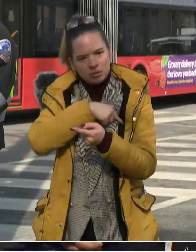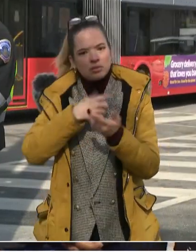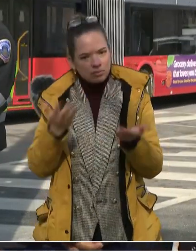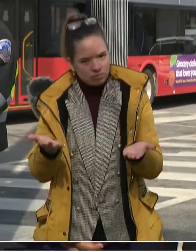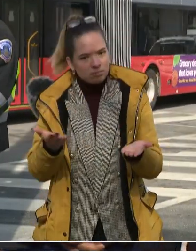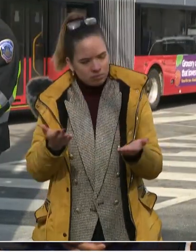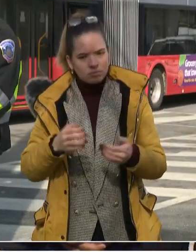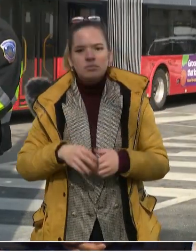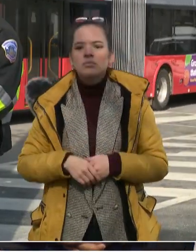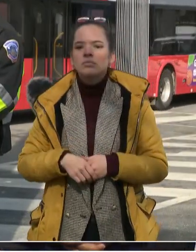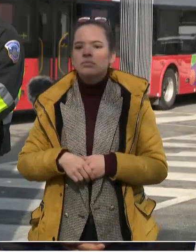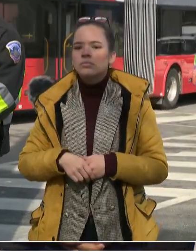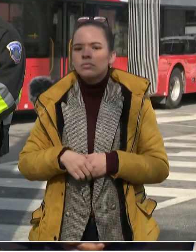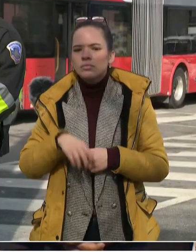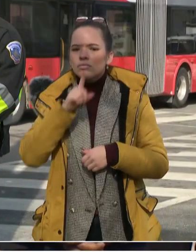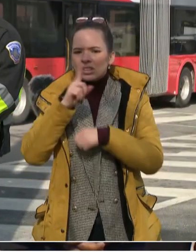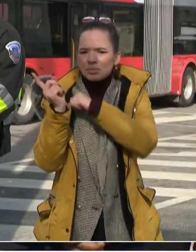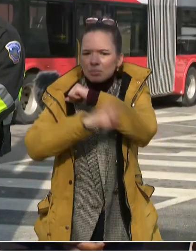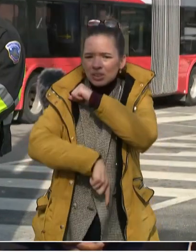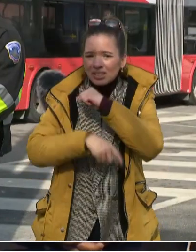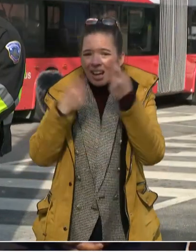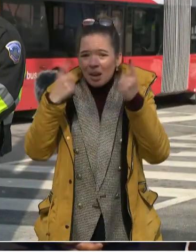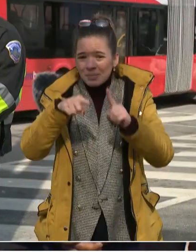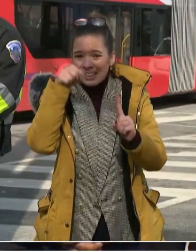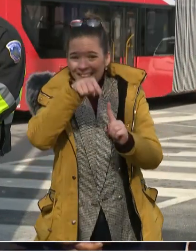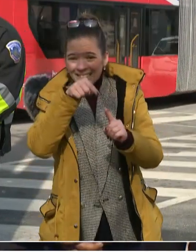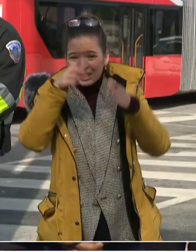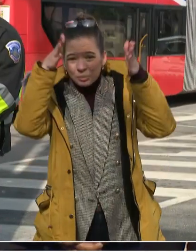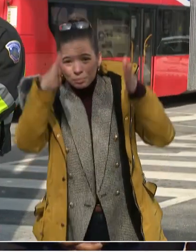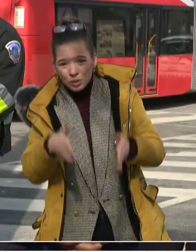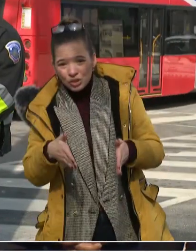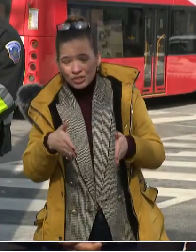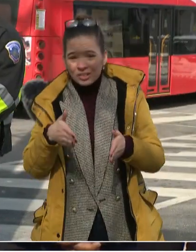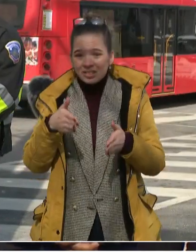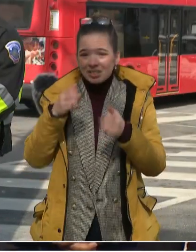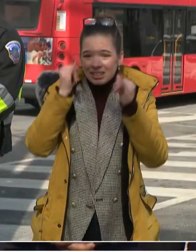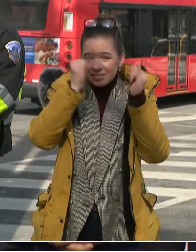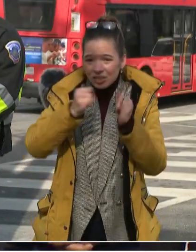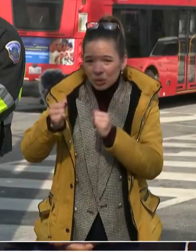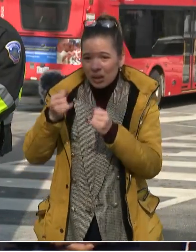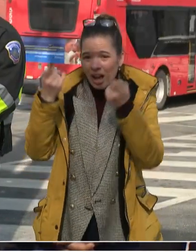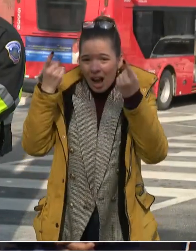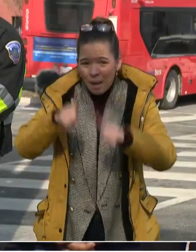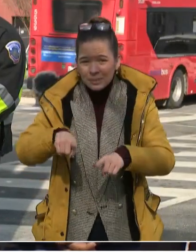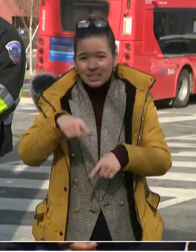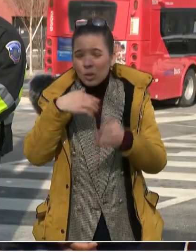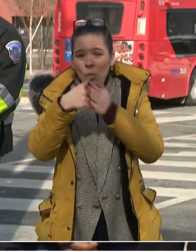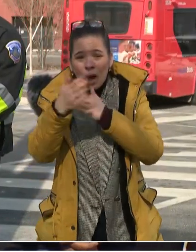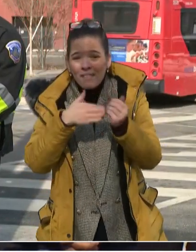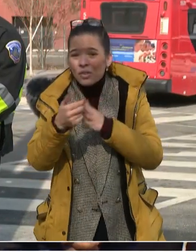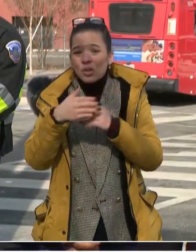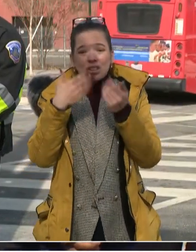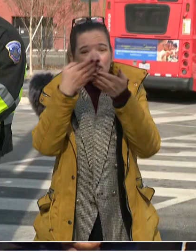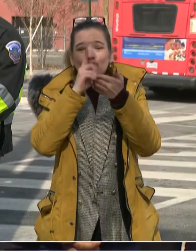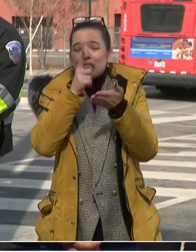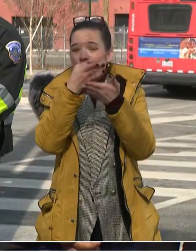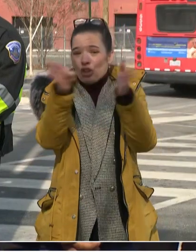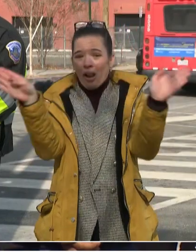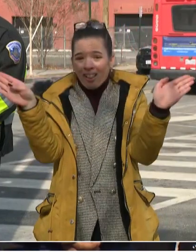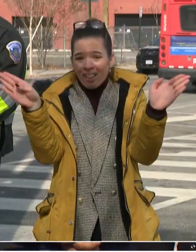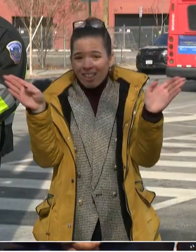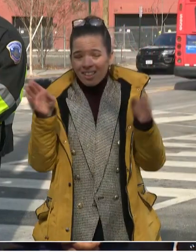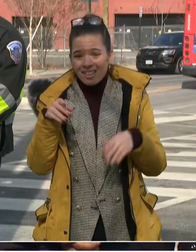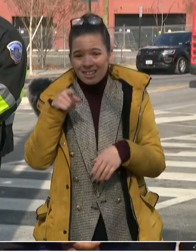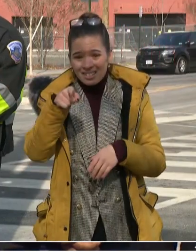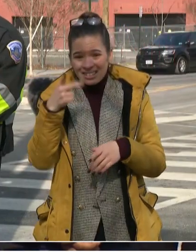that are happening with this particular individual, with this particular incident that happened, or just in general, does it marry up with what